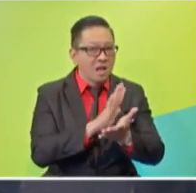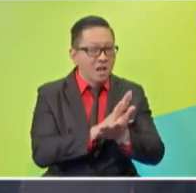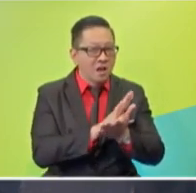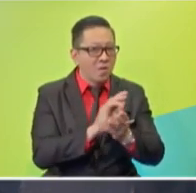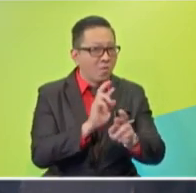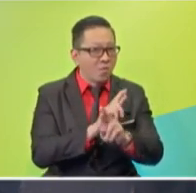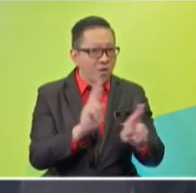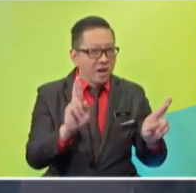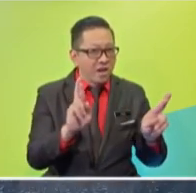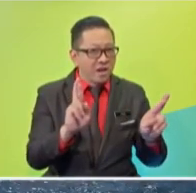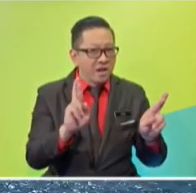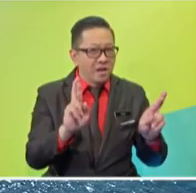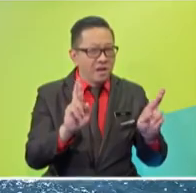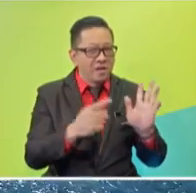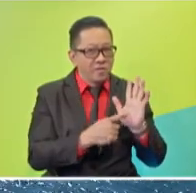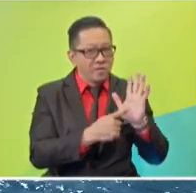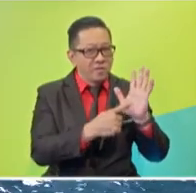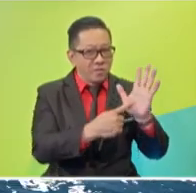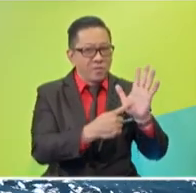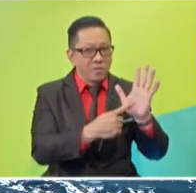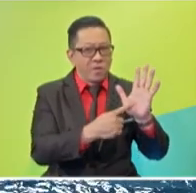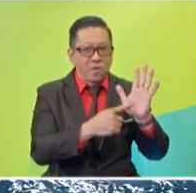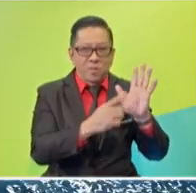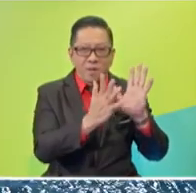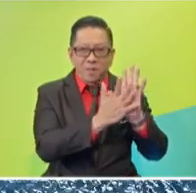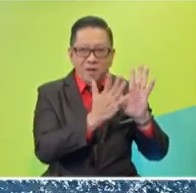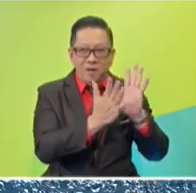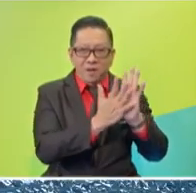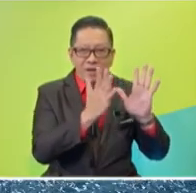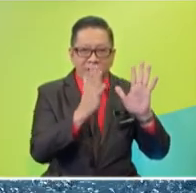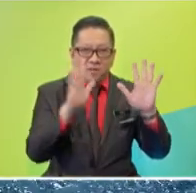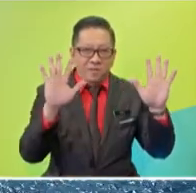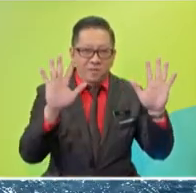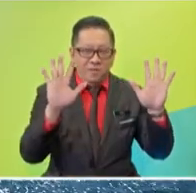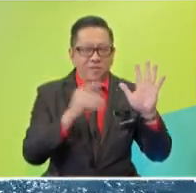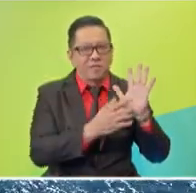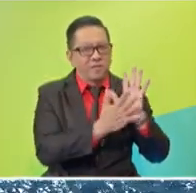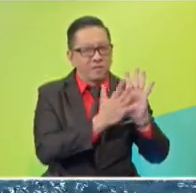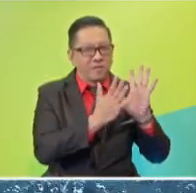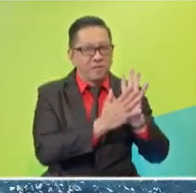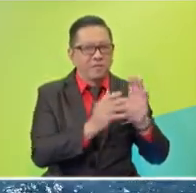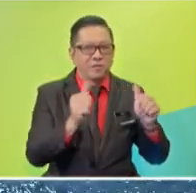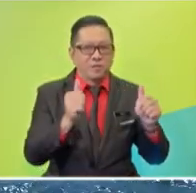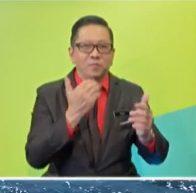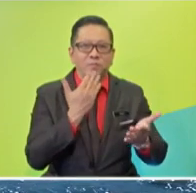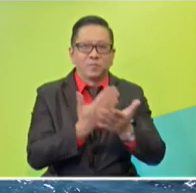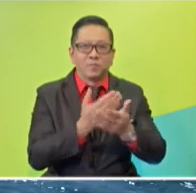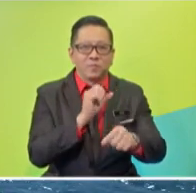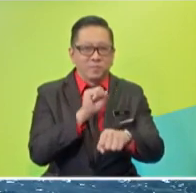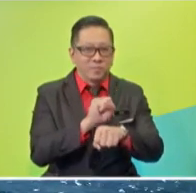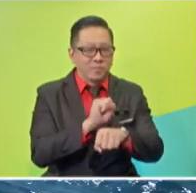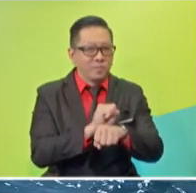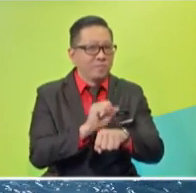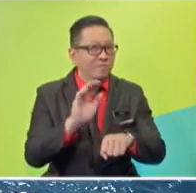with the worksheet? Yes, you can hold it up on your screen. Yes, thank you so much. Good job, boys and girls.